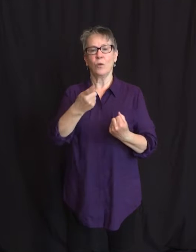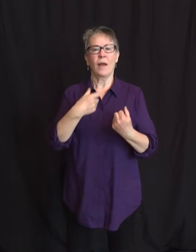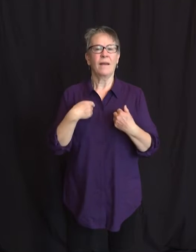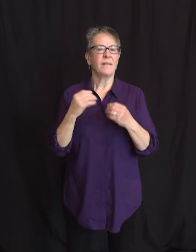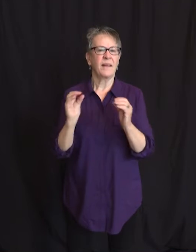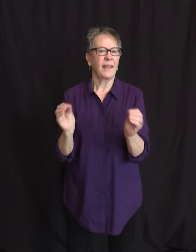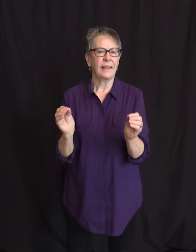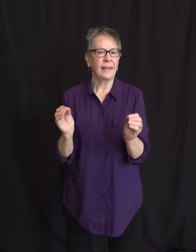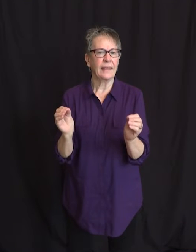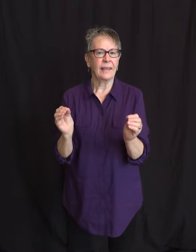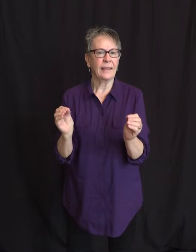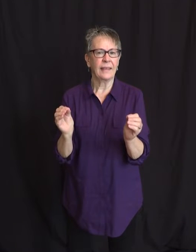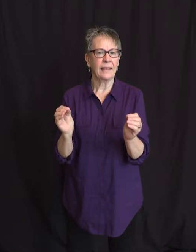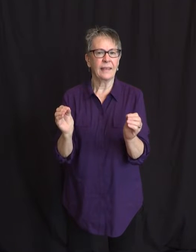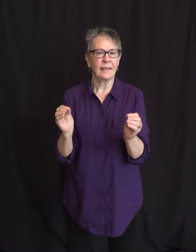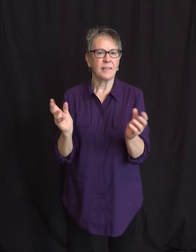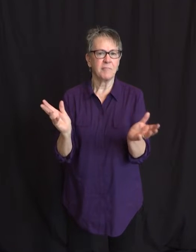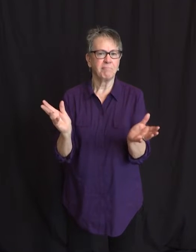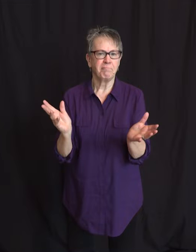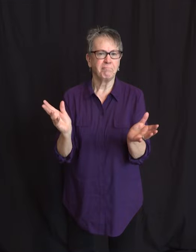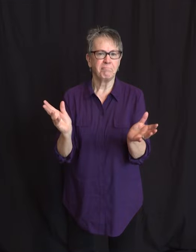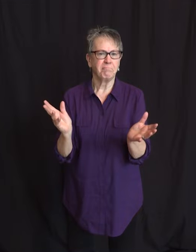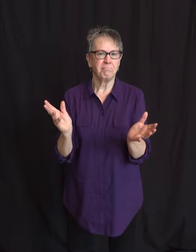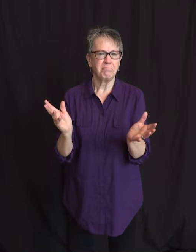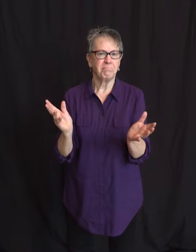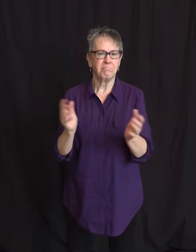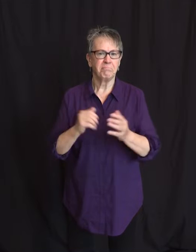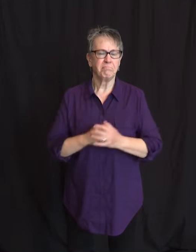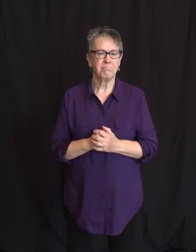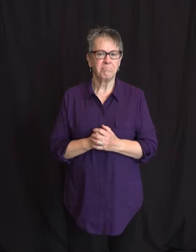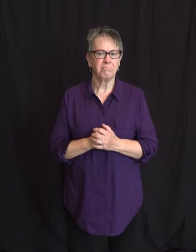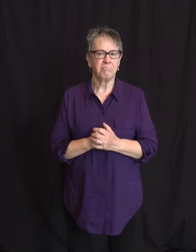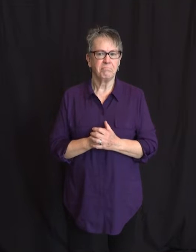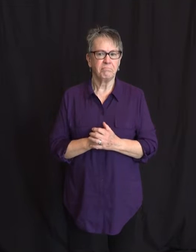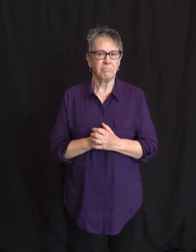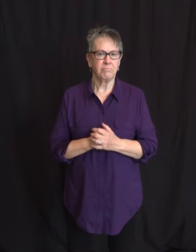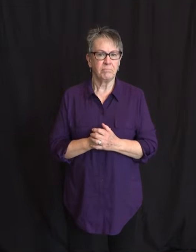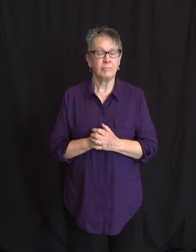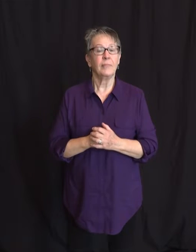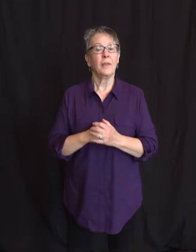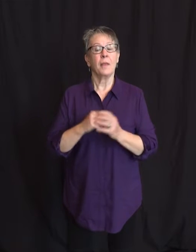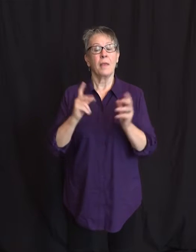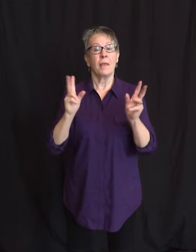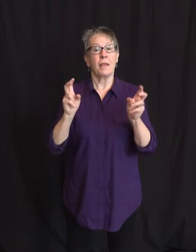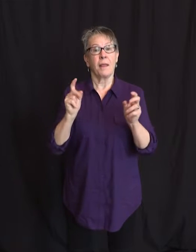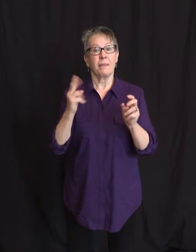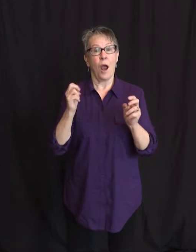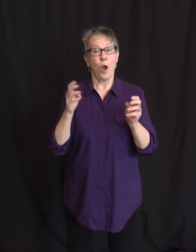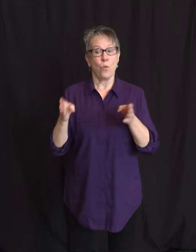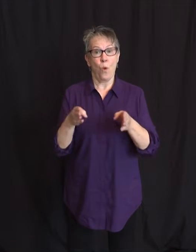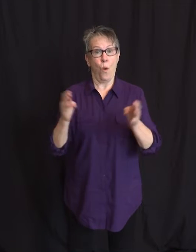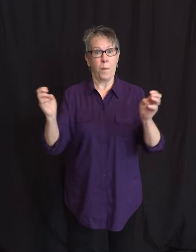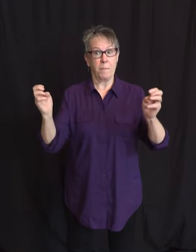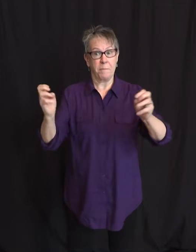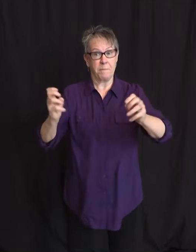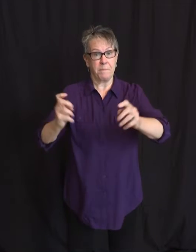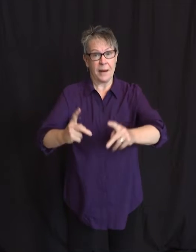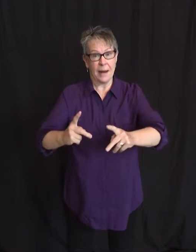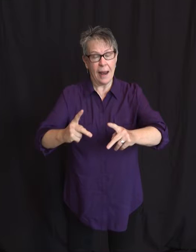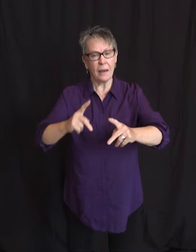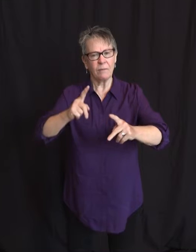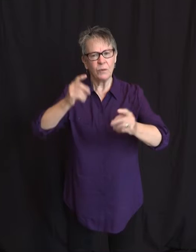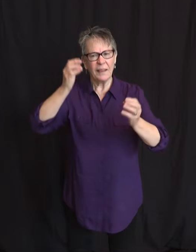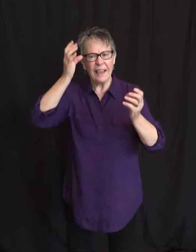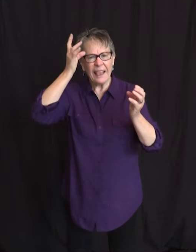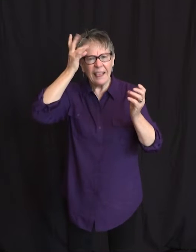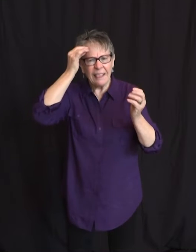is tempering and it is combining the needs of getting our economy back on track,